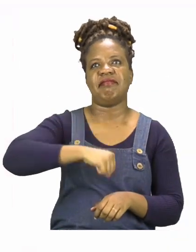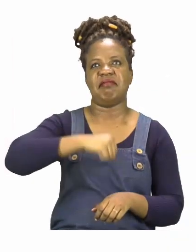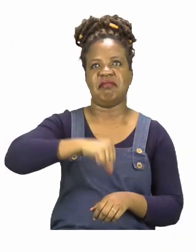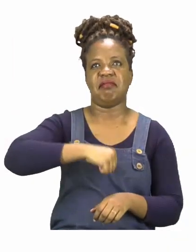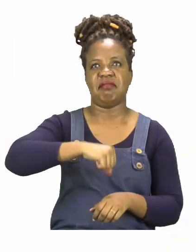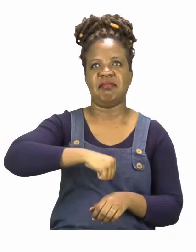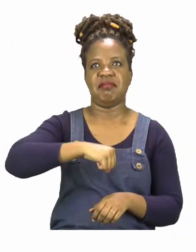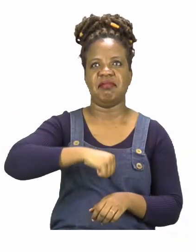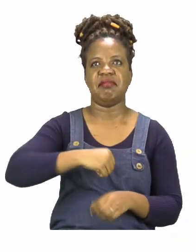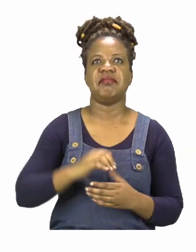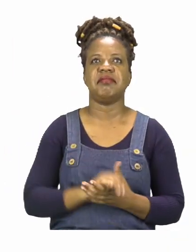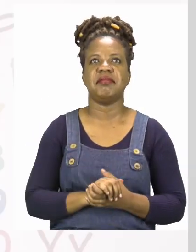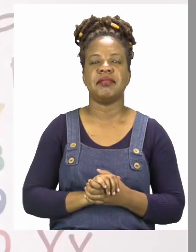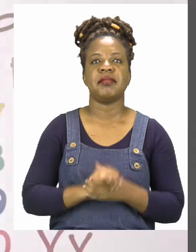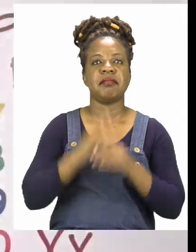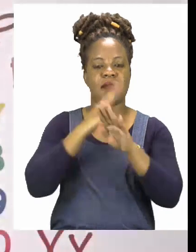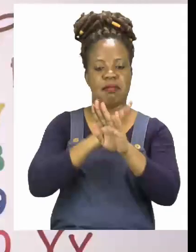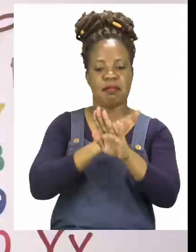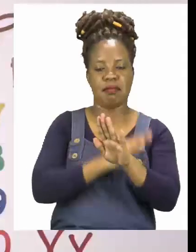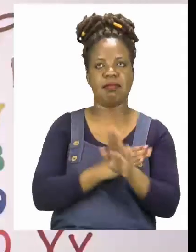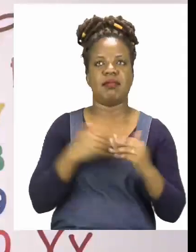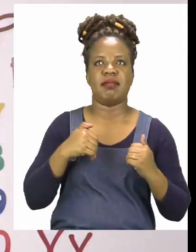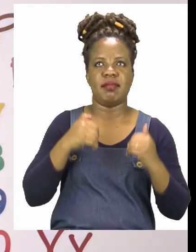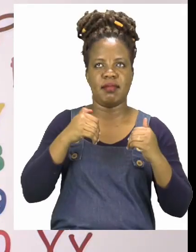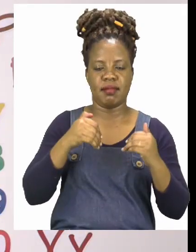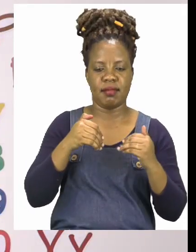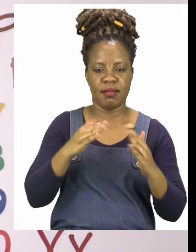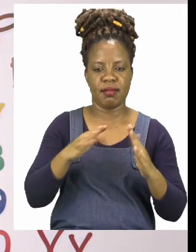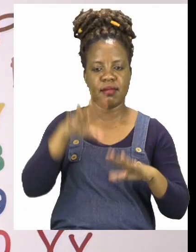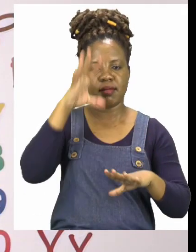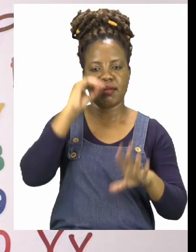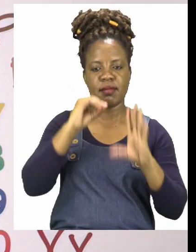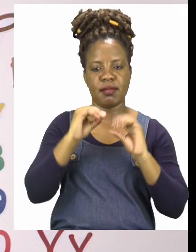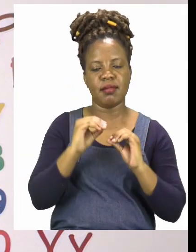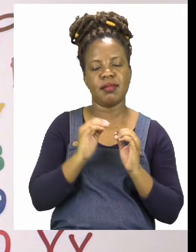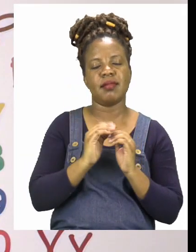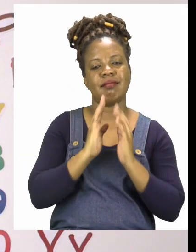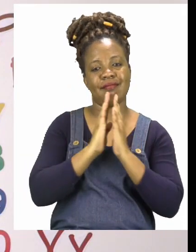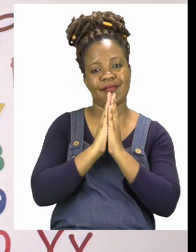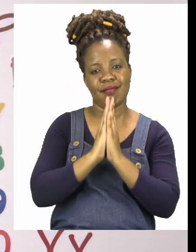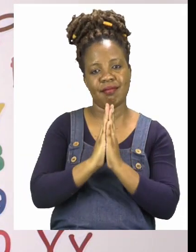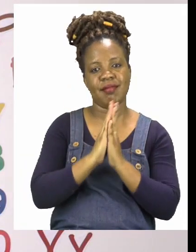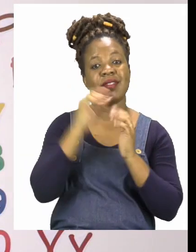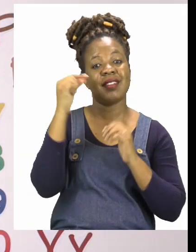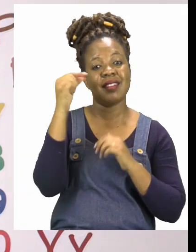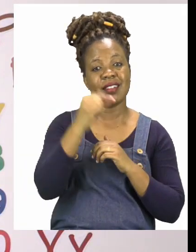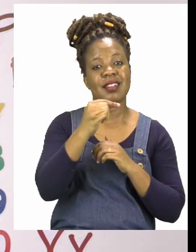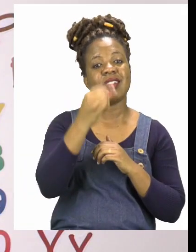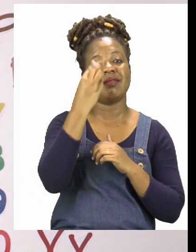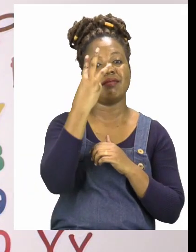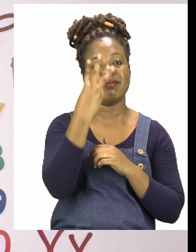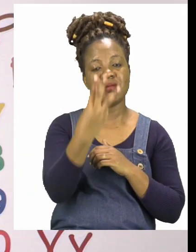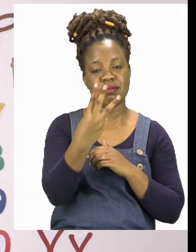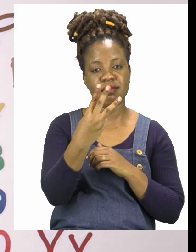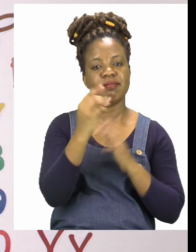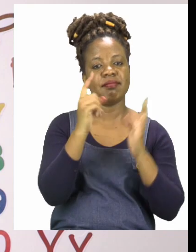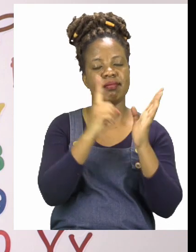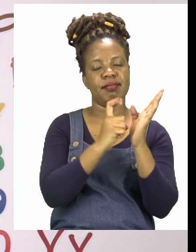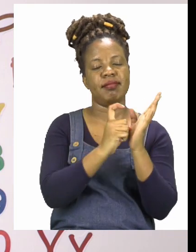diseases. And before we get into any lessons, my dear grade 3s, we need to